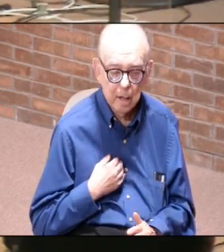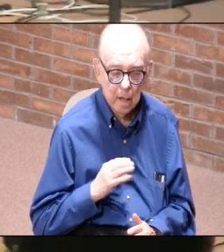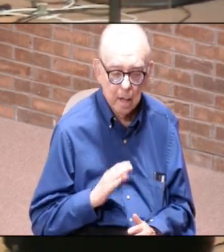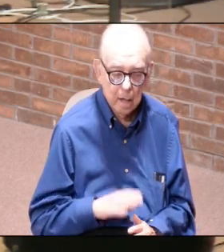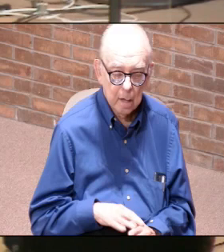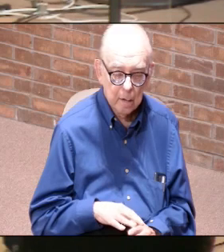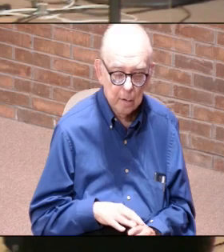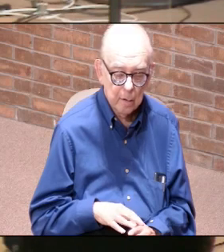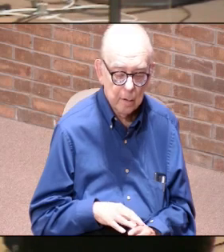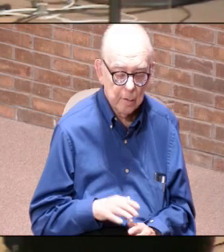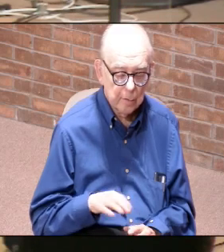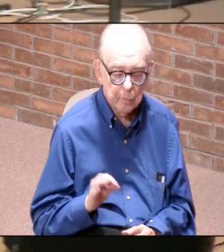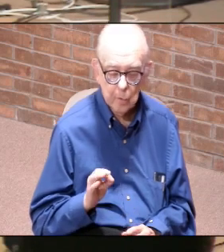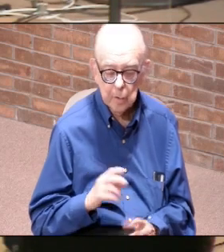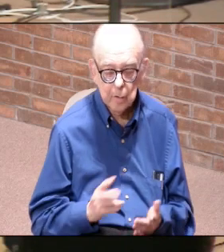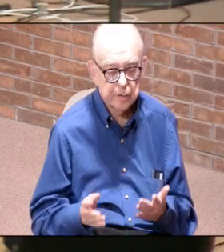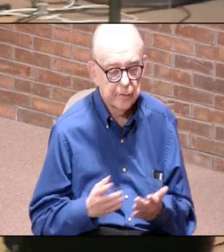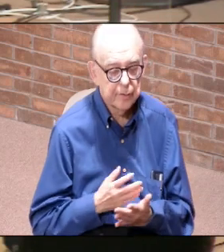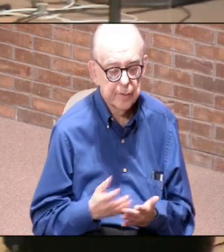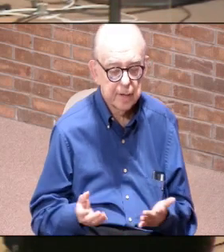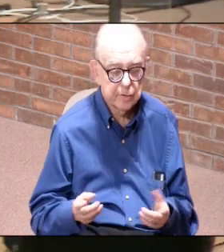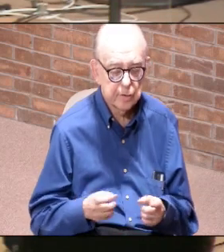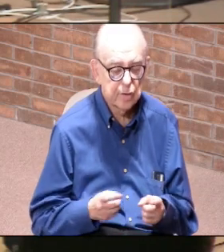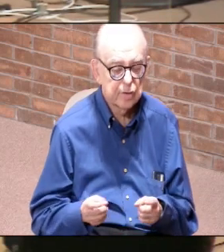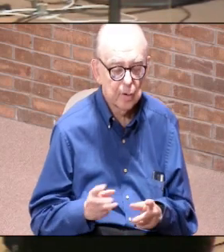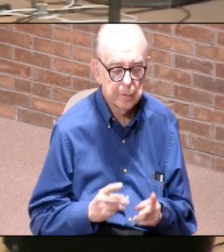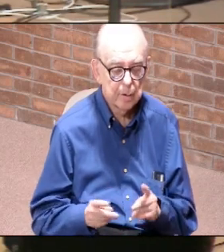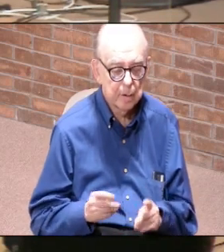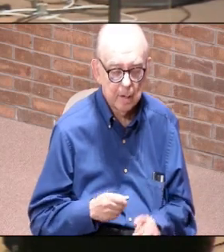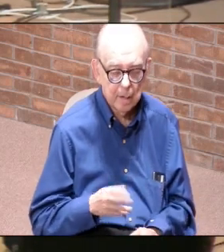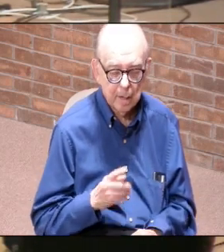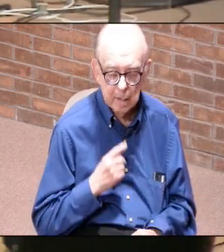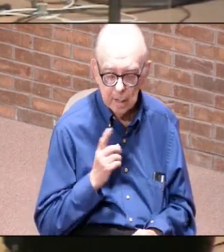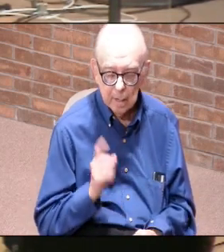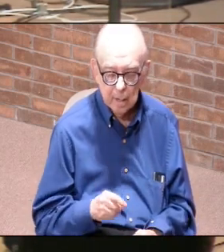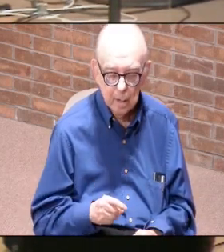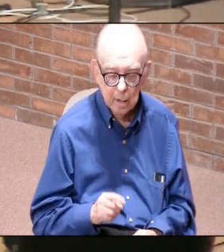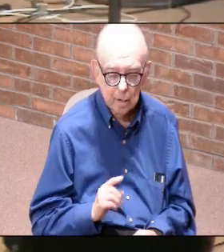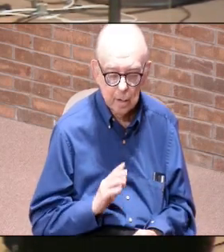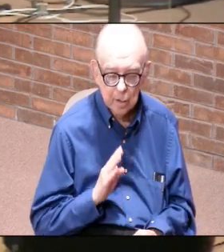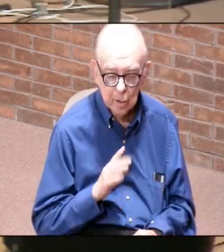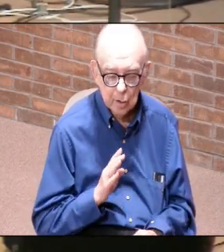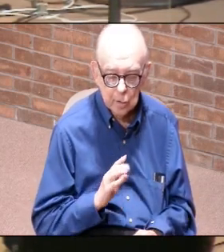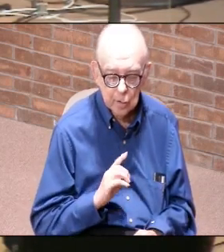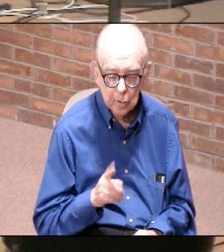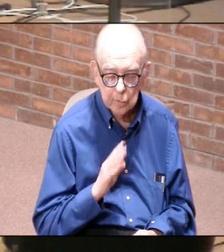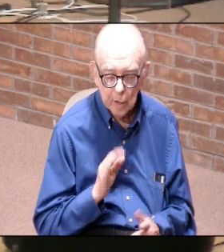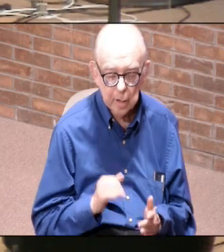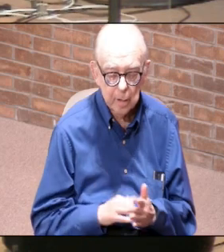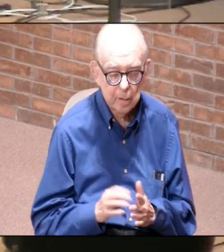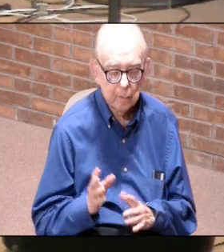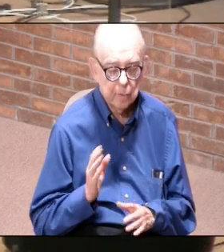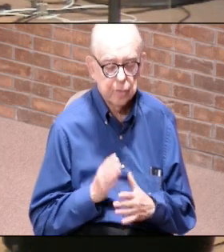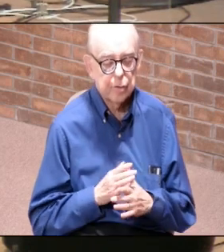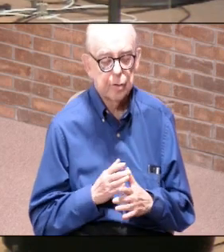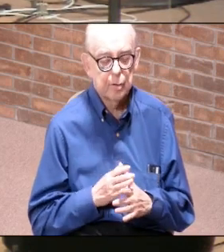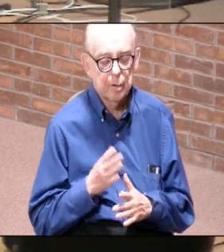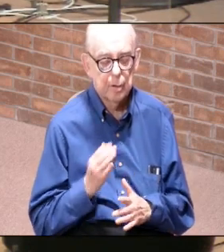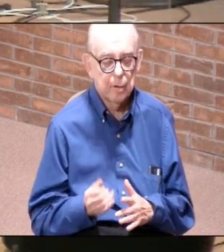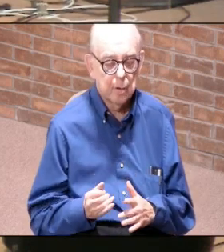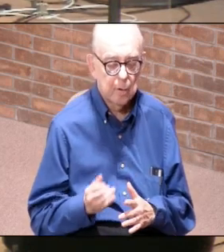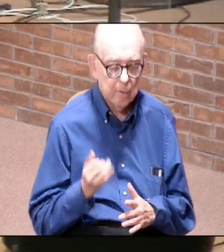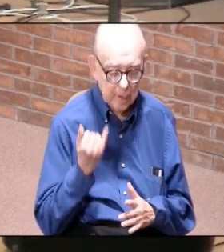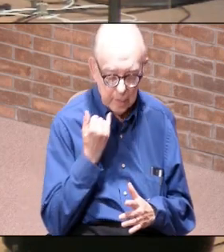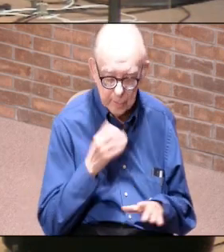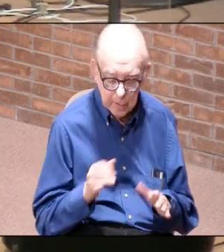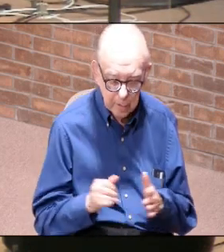of the strings and the purses and all of the other stuff. And God's saying, I need you to go talk to them. I need you to go share. Because if